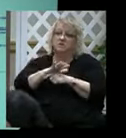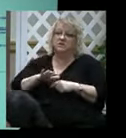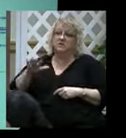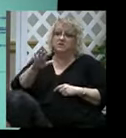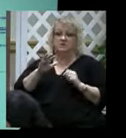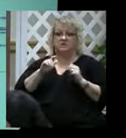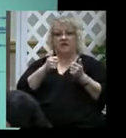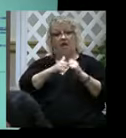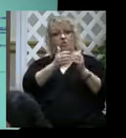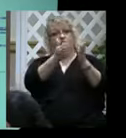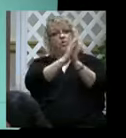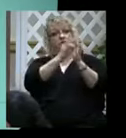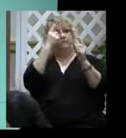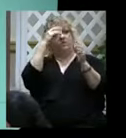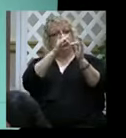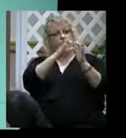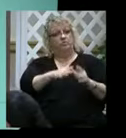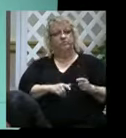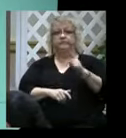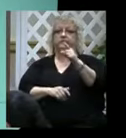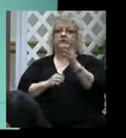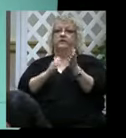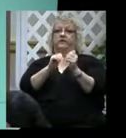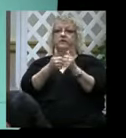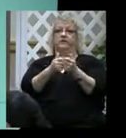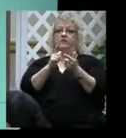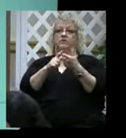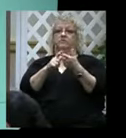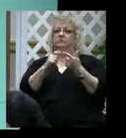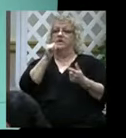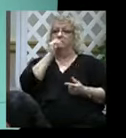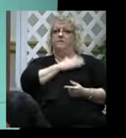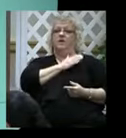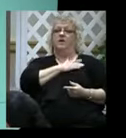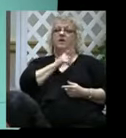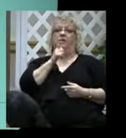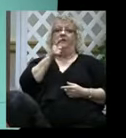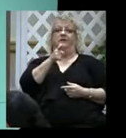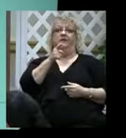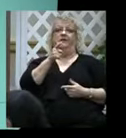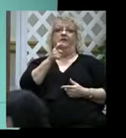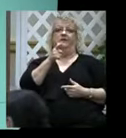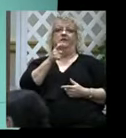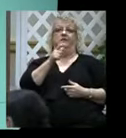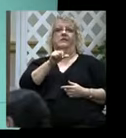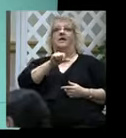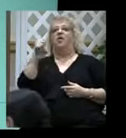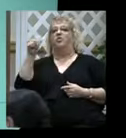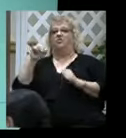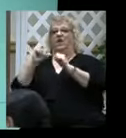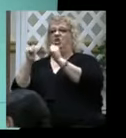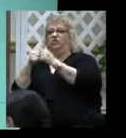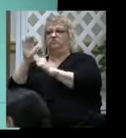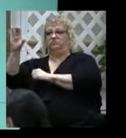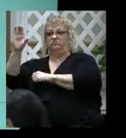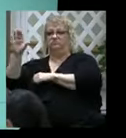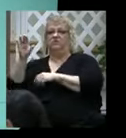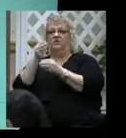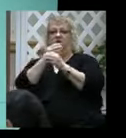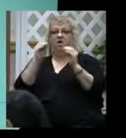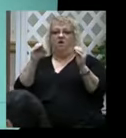to request an interpreter, how to use, this is not my content, but this content was done by another agency, office